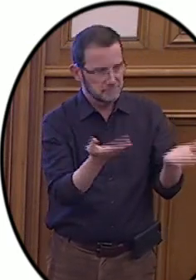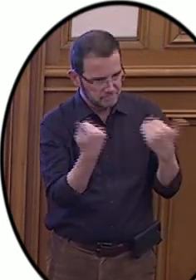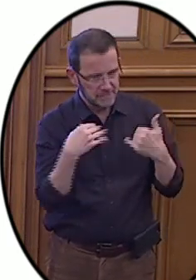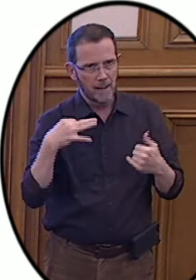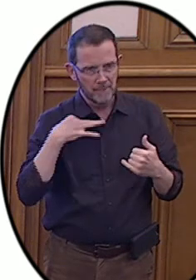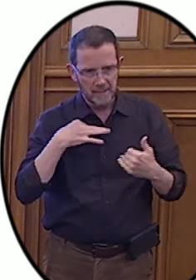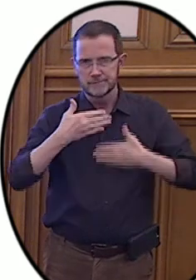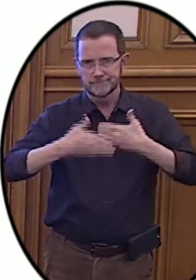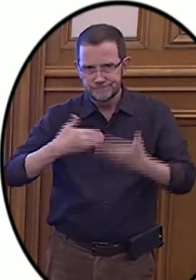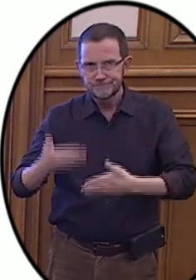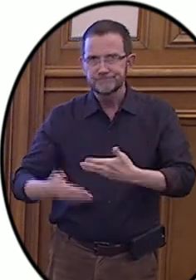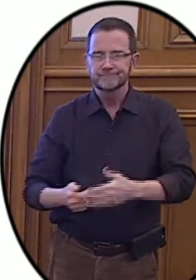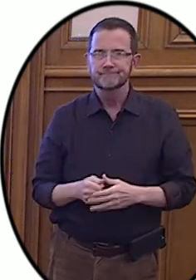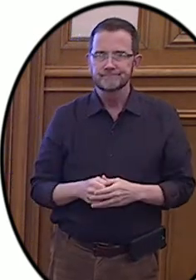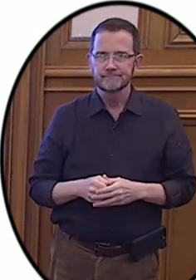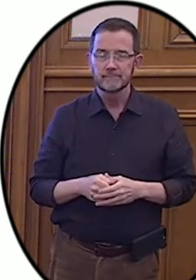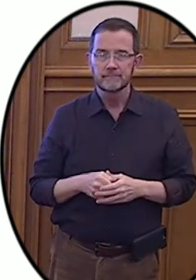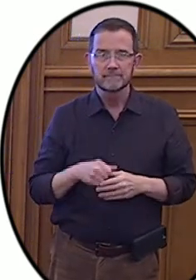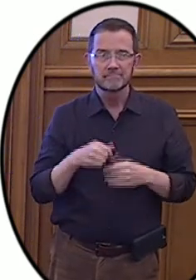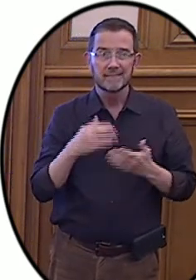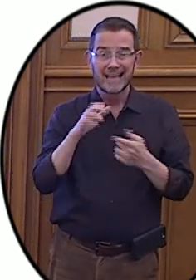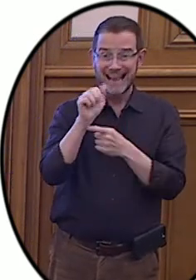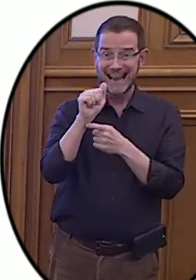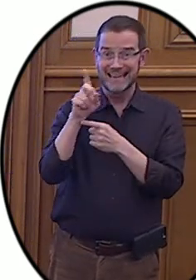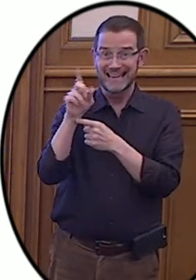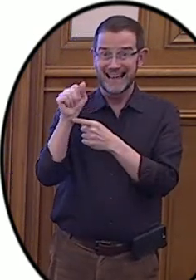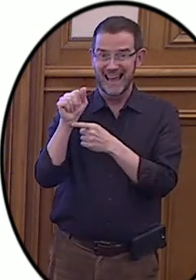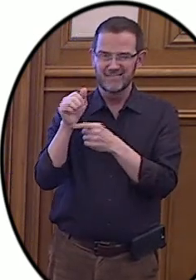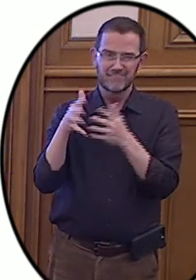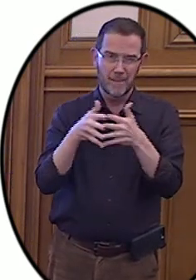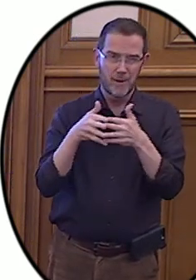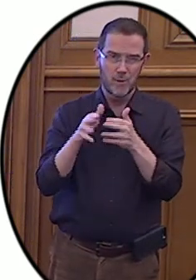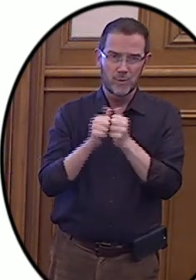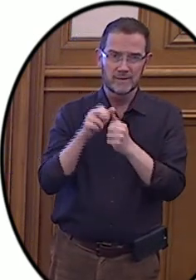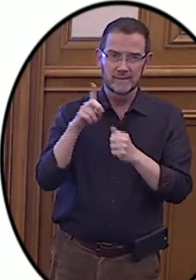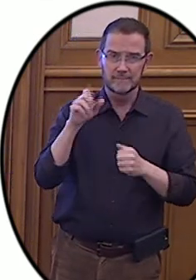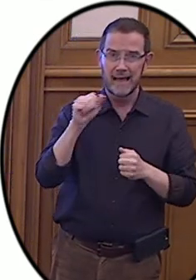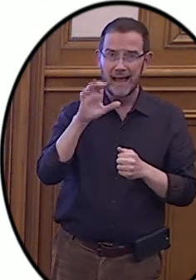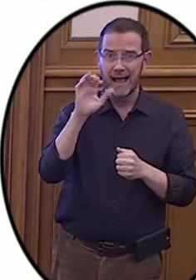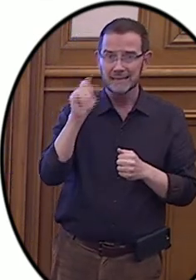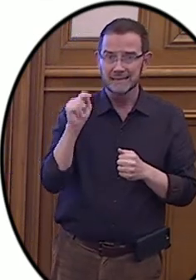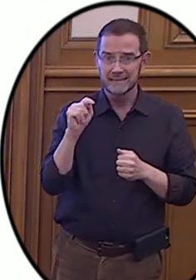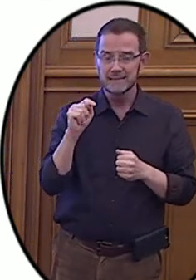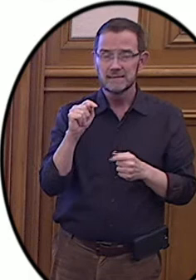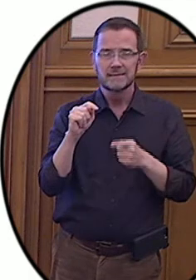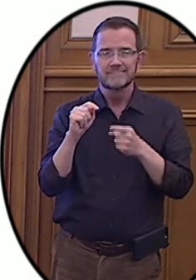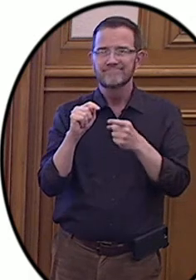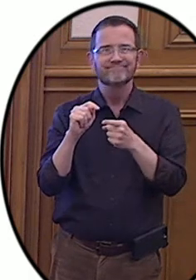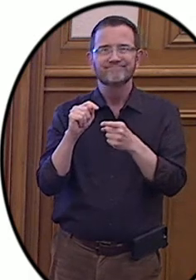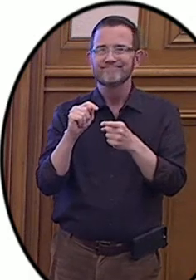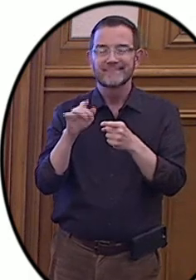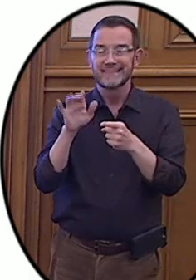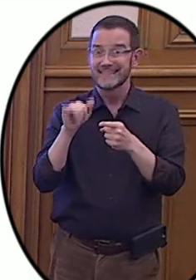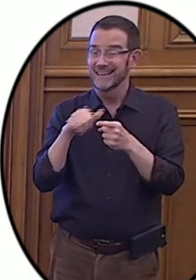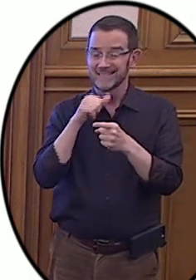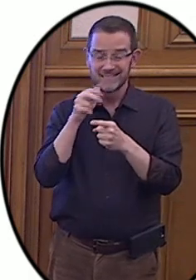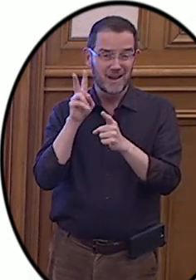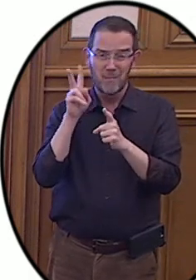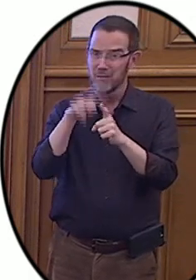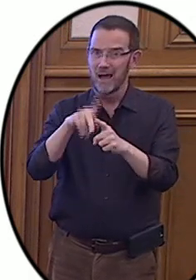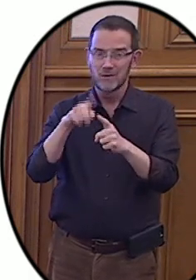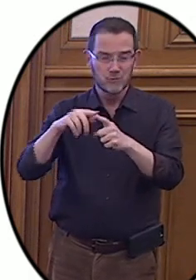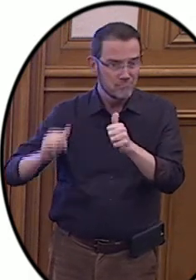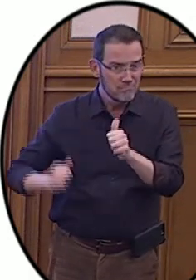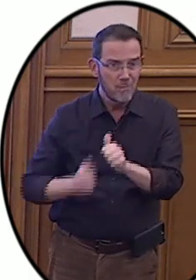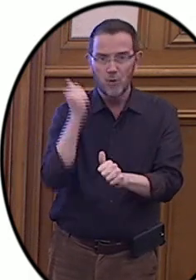mentioning that the Americans with Disabilities Act, the ADA, does not apply to most housing, certainly